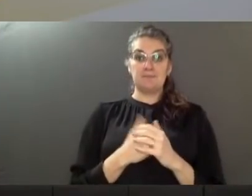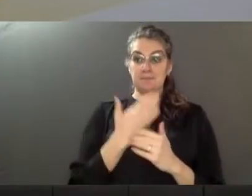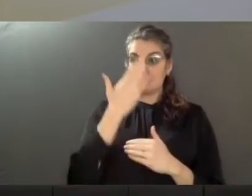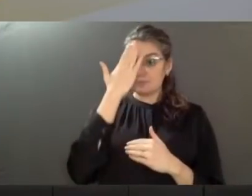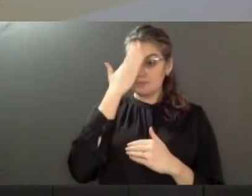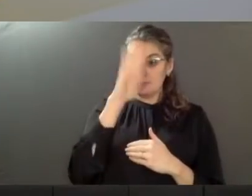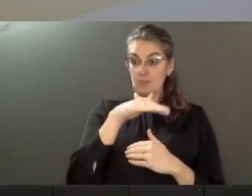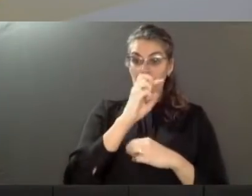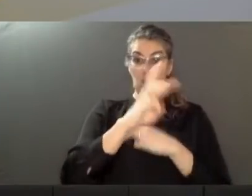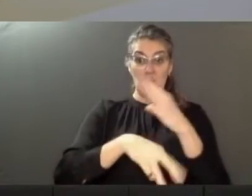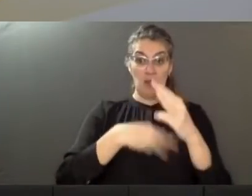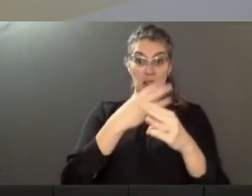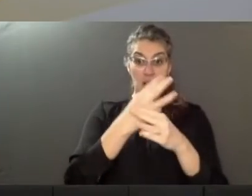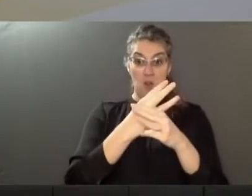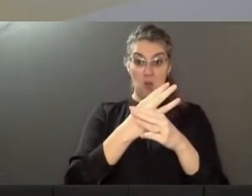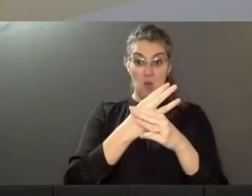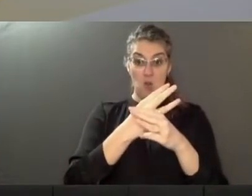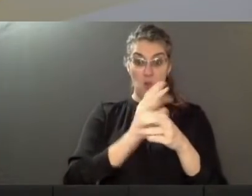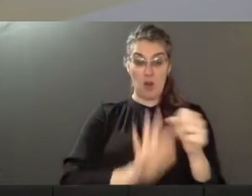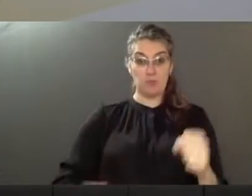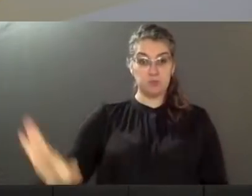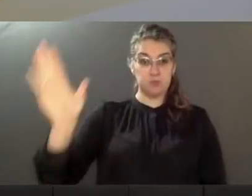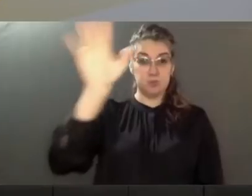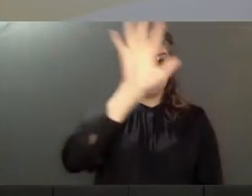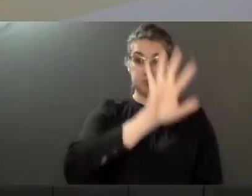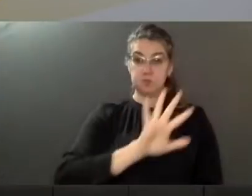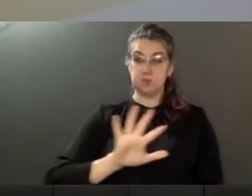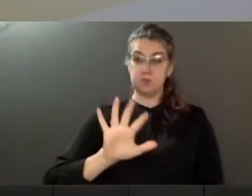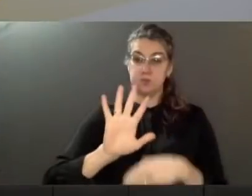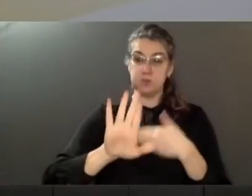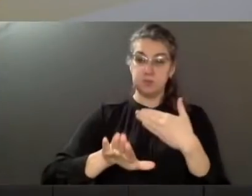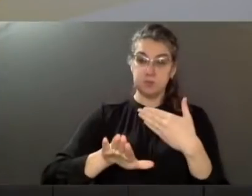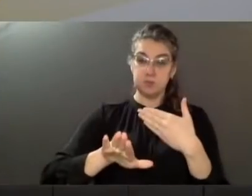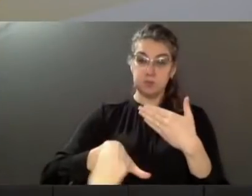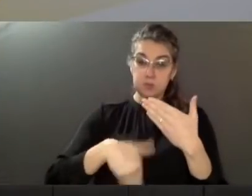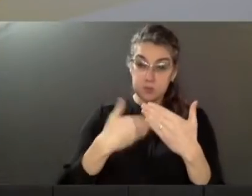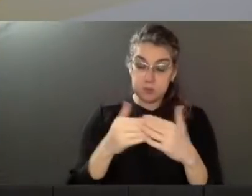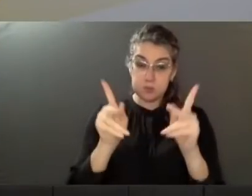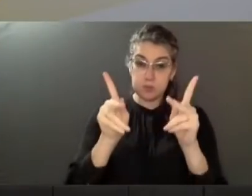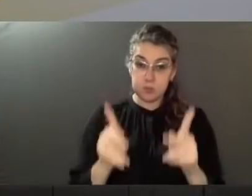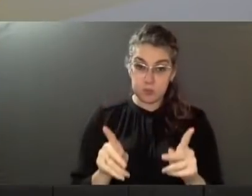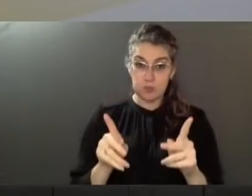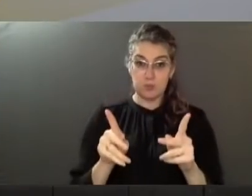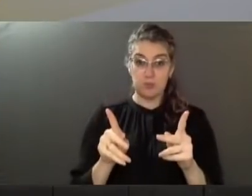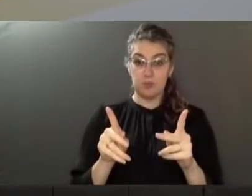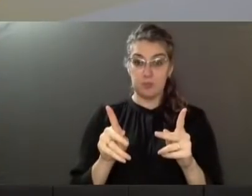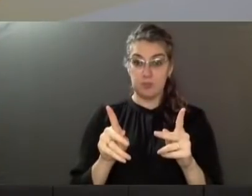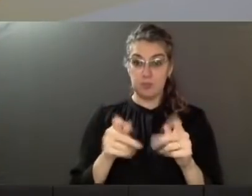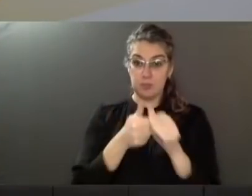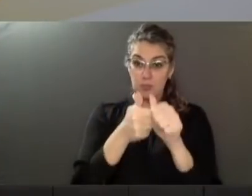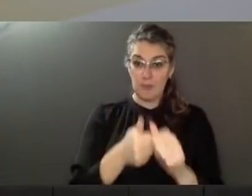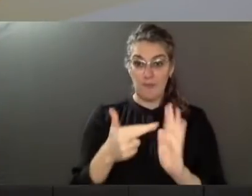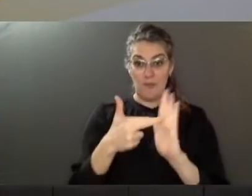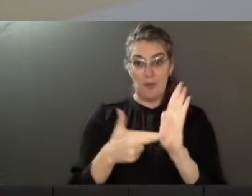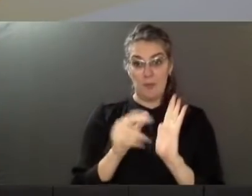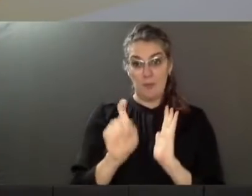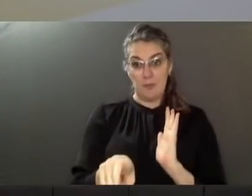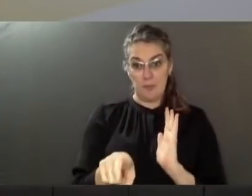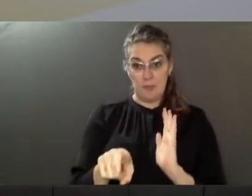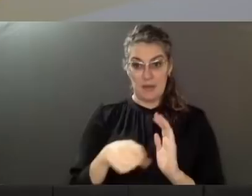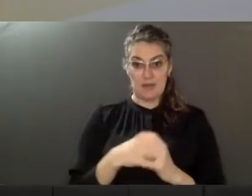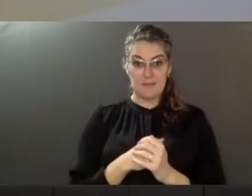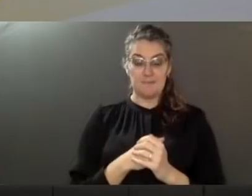work harder and recommit to stopping the spread of this virus. And they highlight 3 conditions that are making it easier